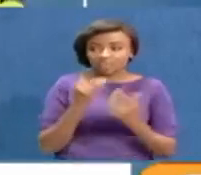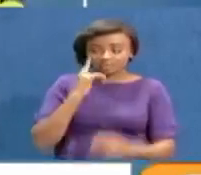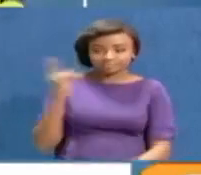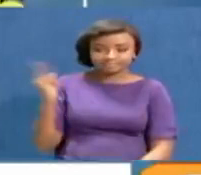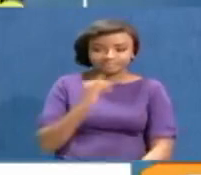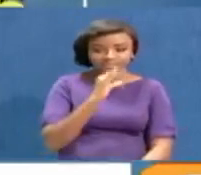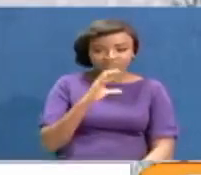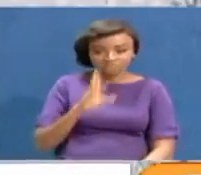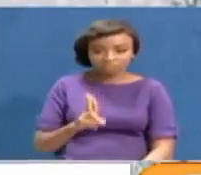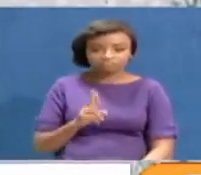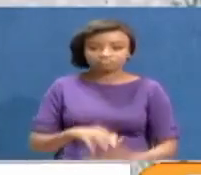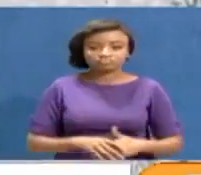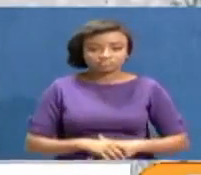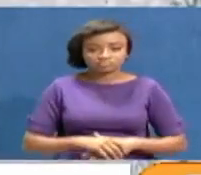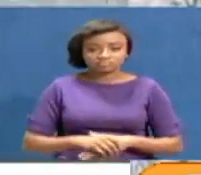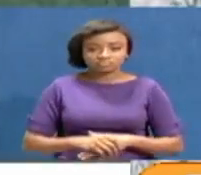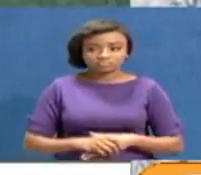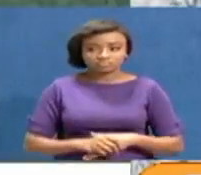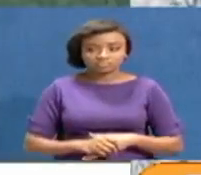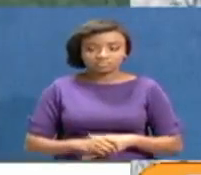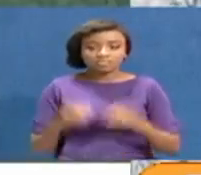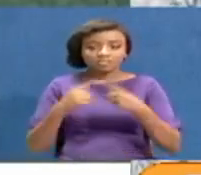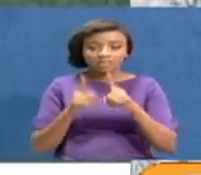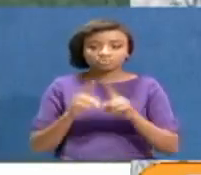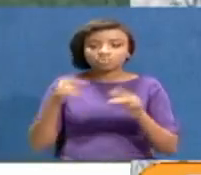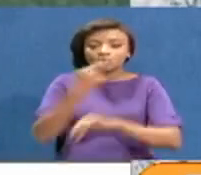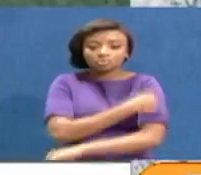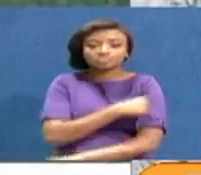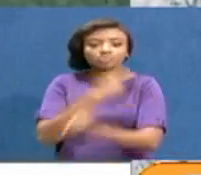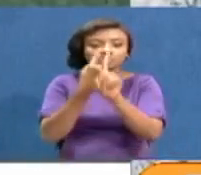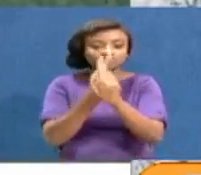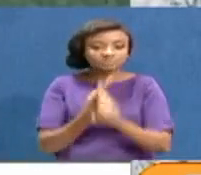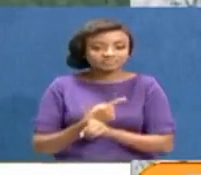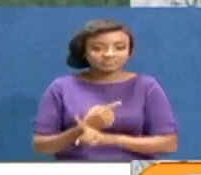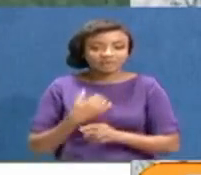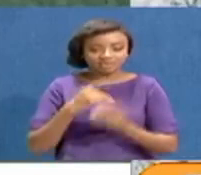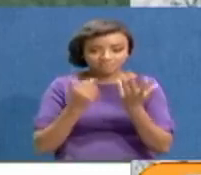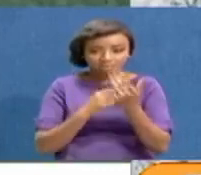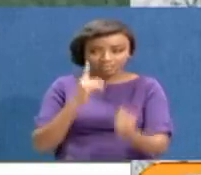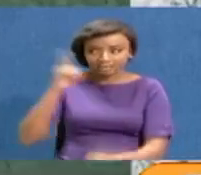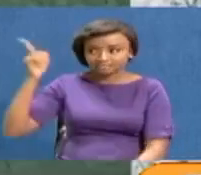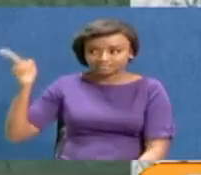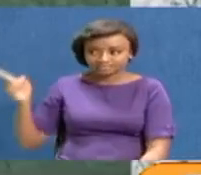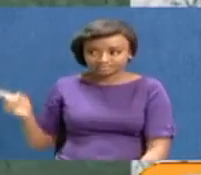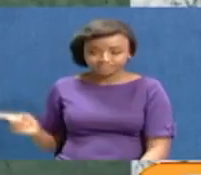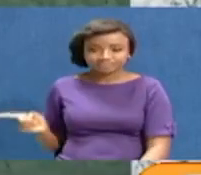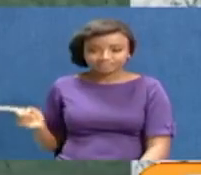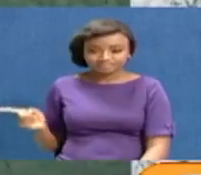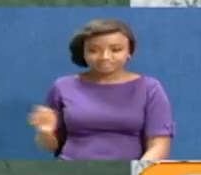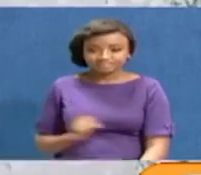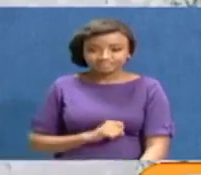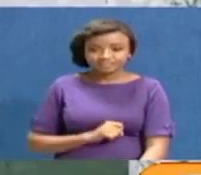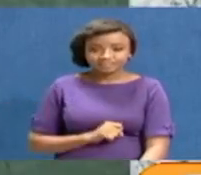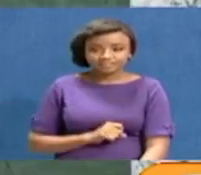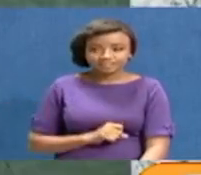Referral Hospital having 147 patients. The Nairobi Hospital 57 and KNH 51. The counties with the highest